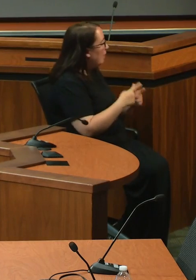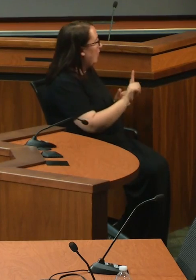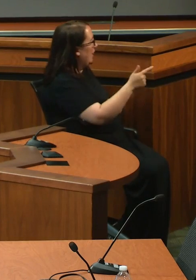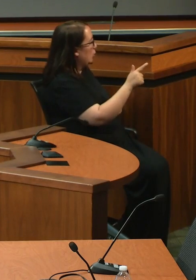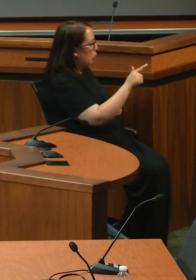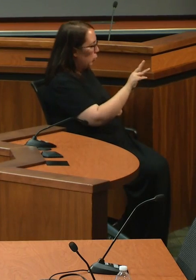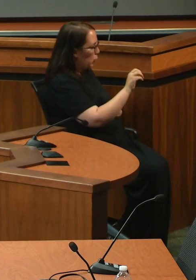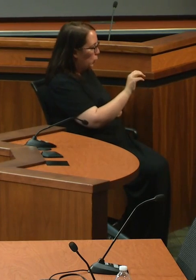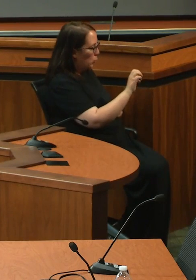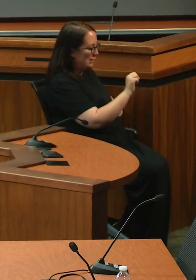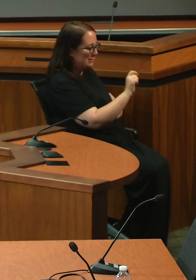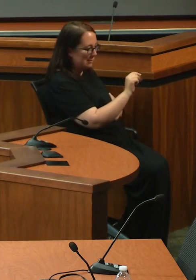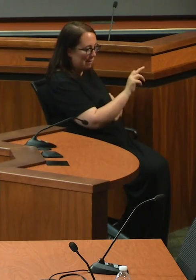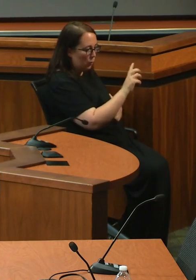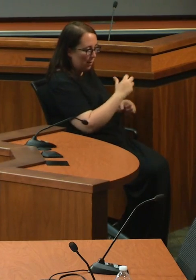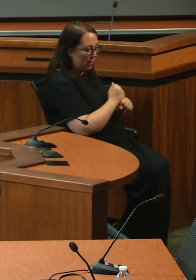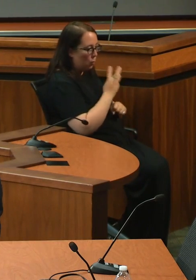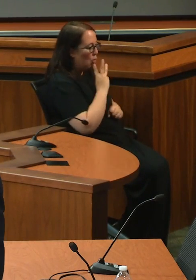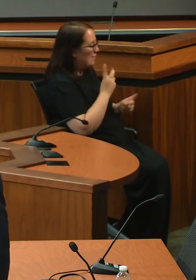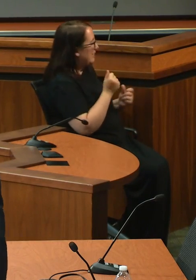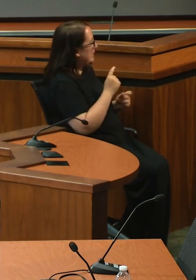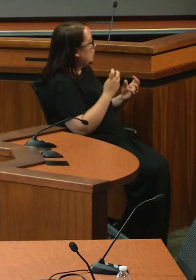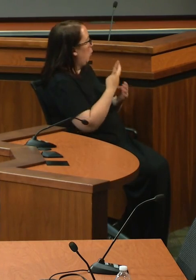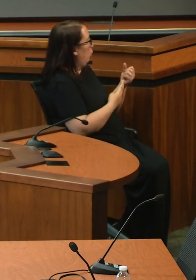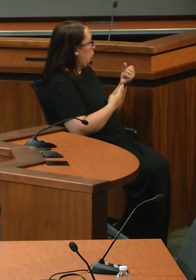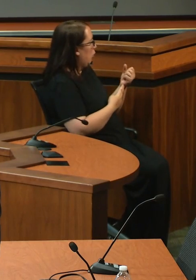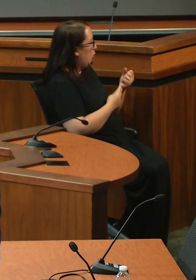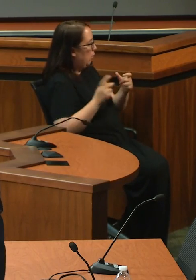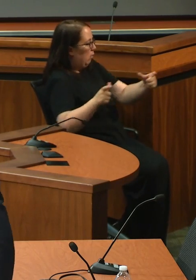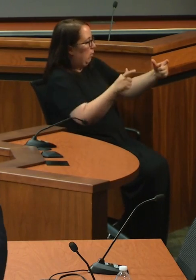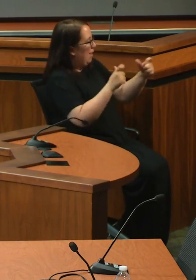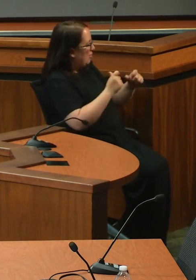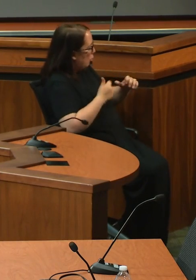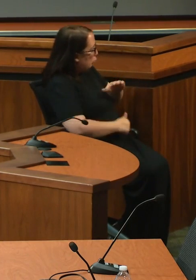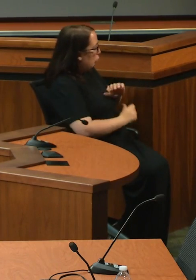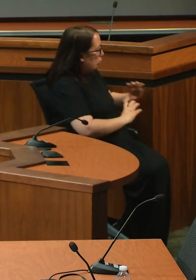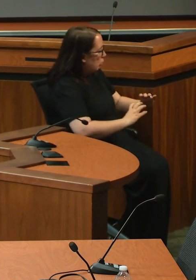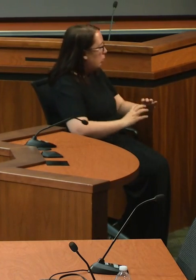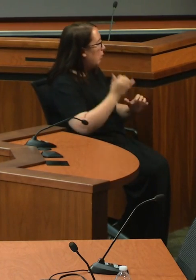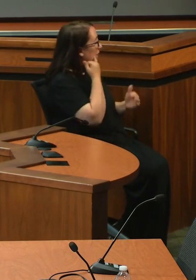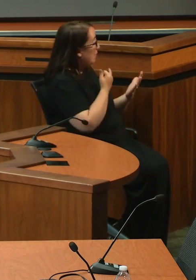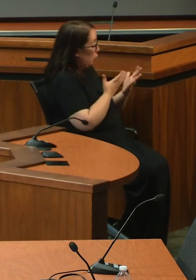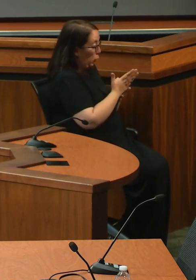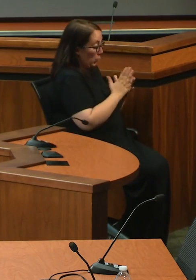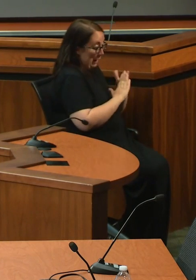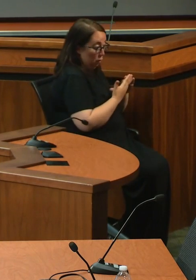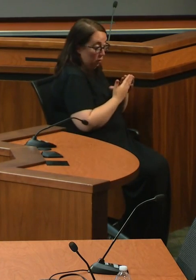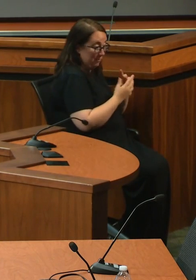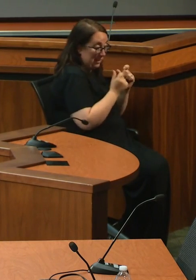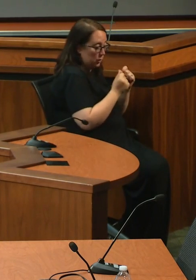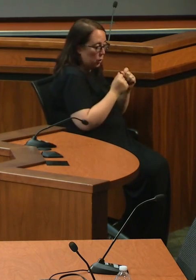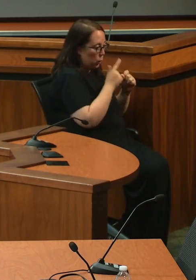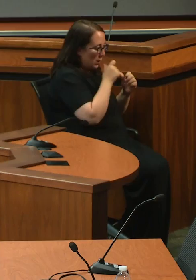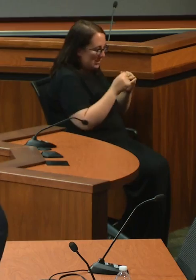faster. Yeah. And that's why it's important to have that two-pronged approach. Okay. So that's true in general, yeah. If we move the water through town faster, whoever's at the end of that